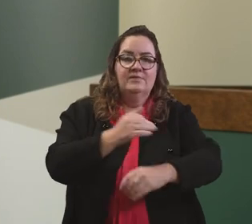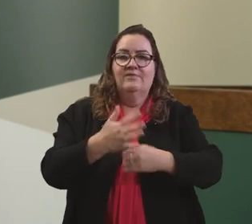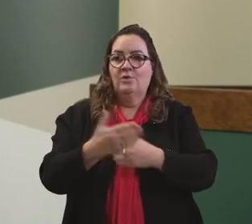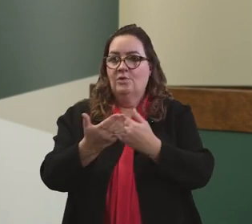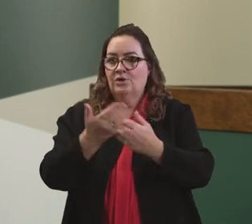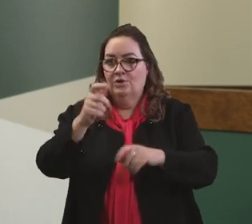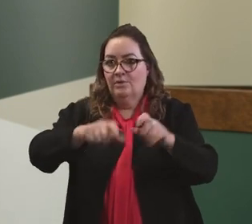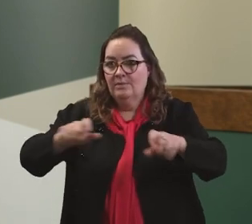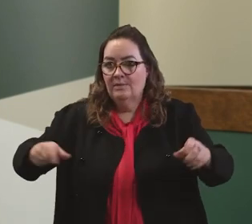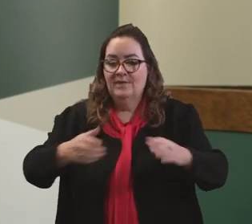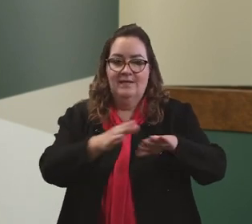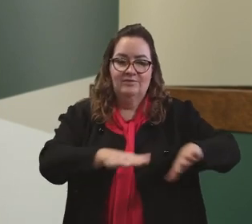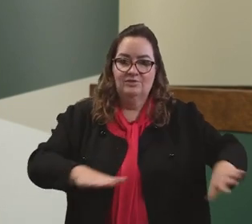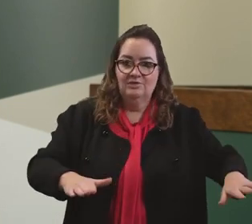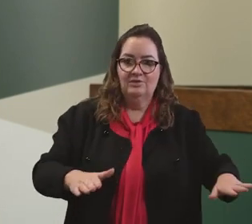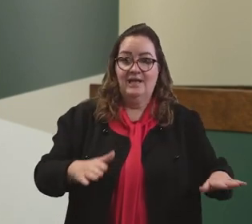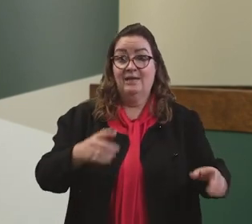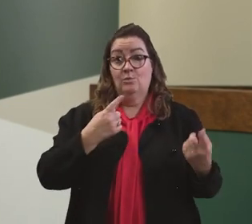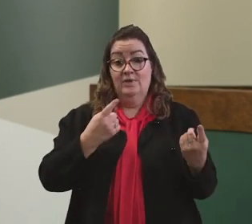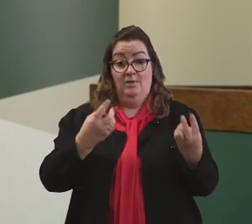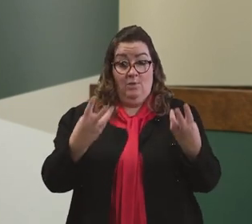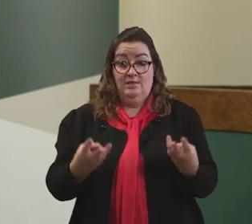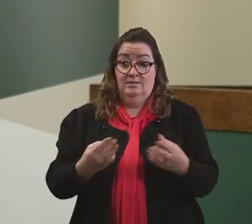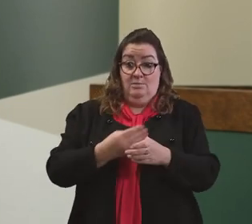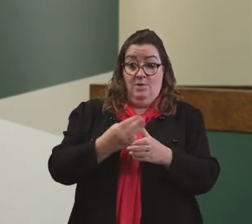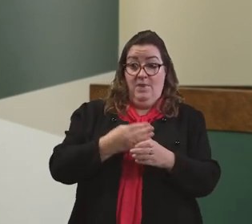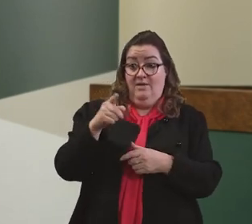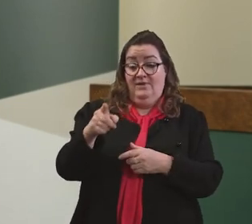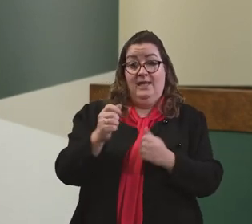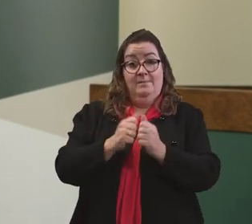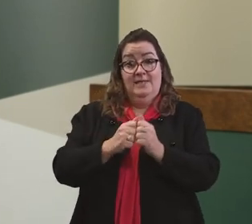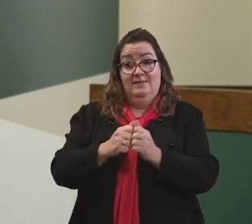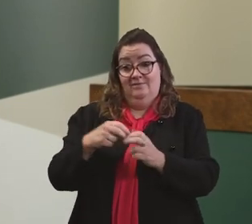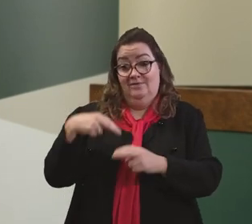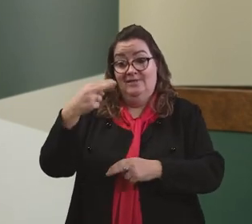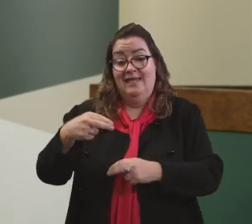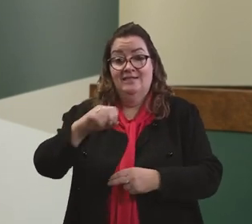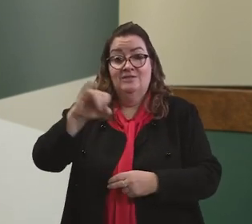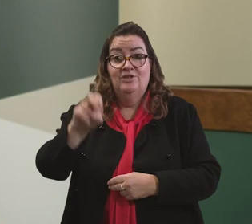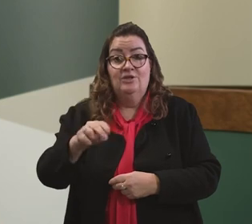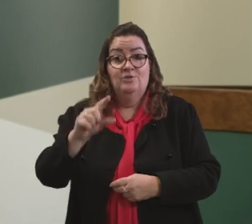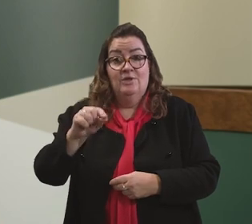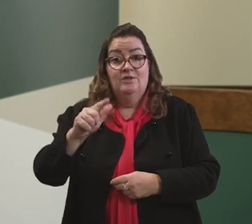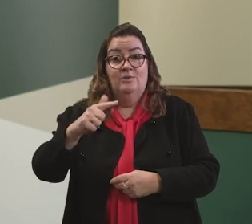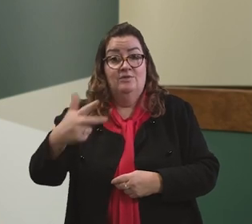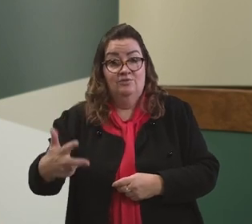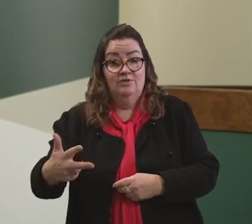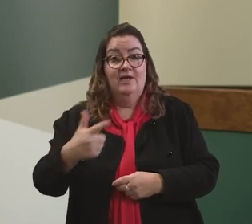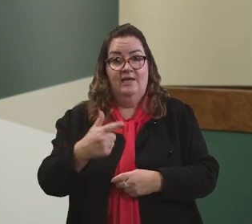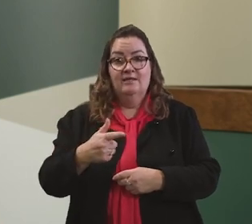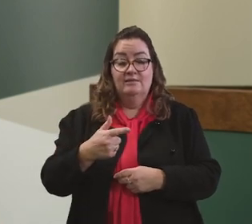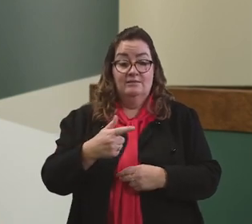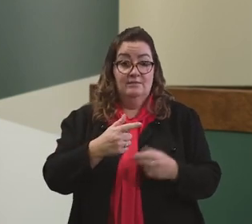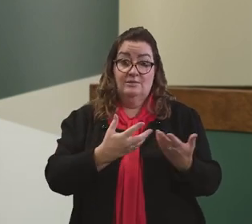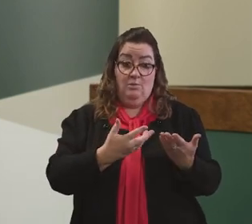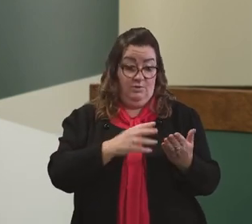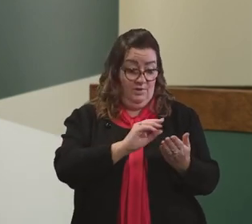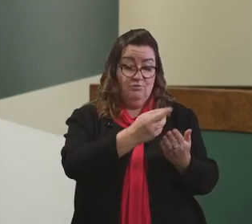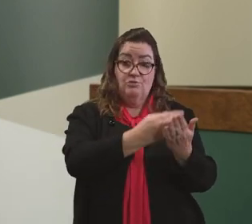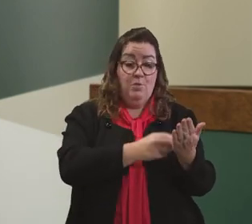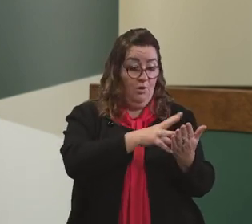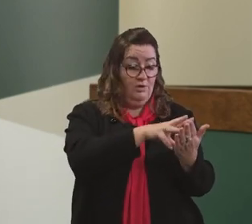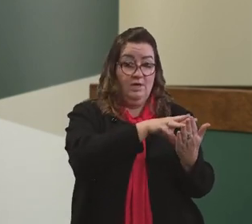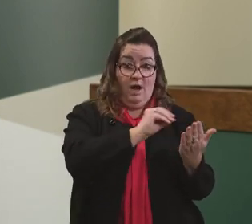part of preparing for that meeting, we'll actually give them a copy of this event to the UN Committee so they can